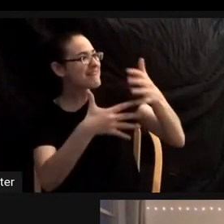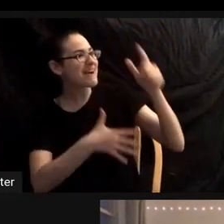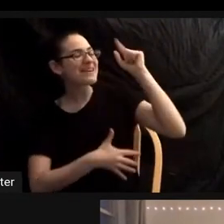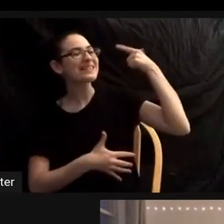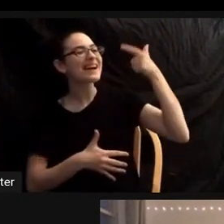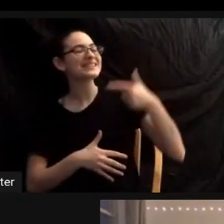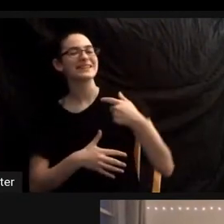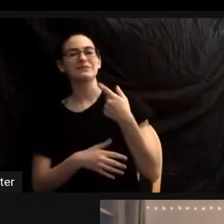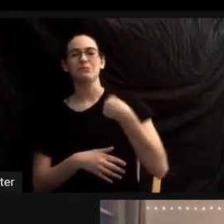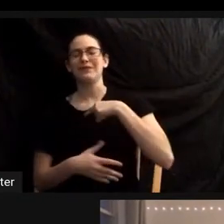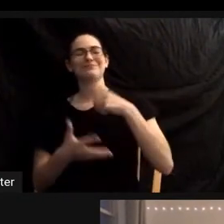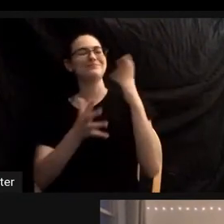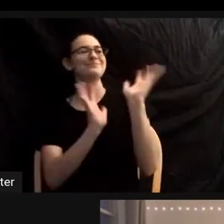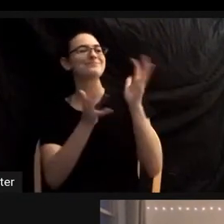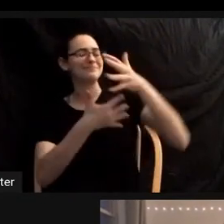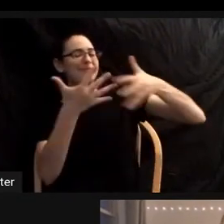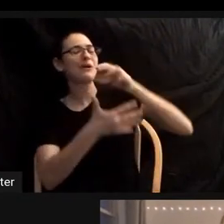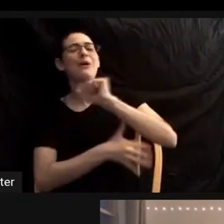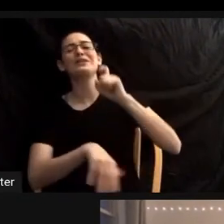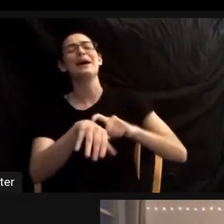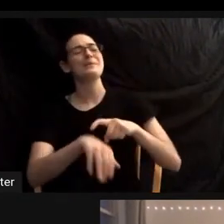hangout friends, like exactly. That's real.